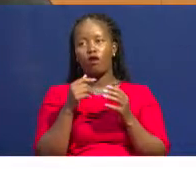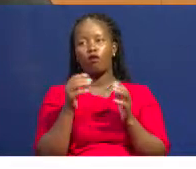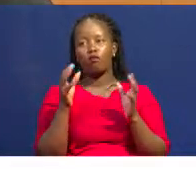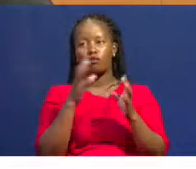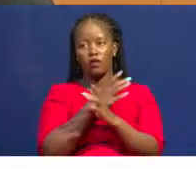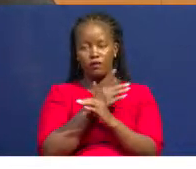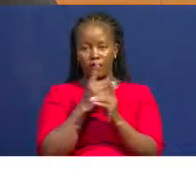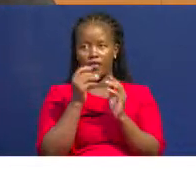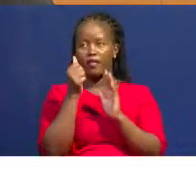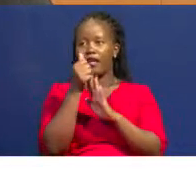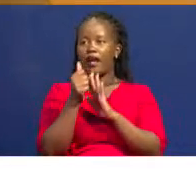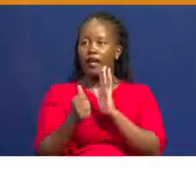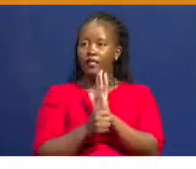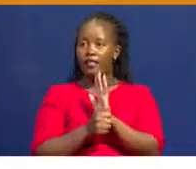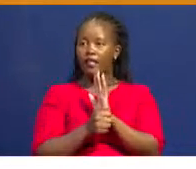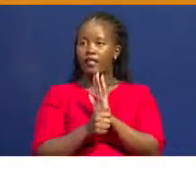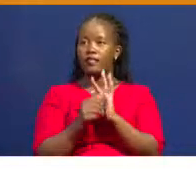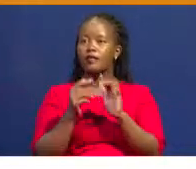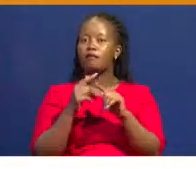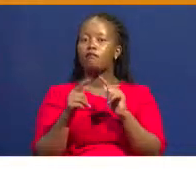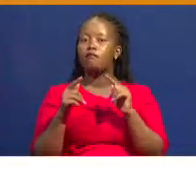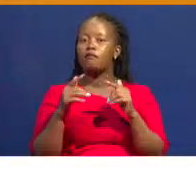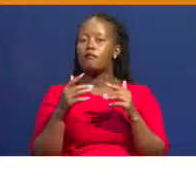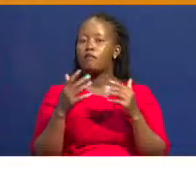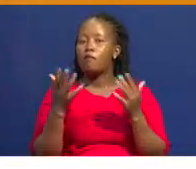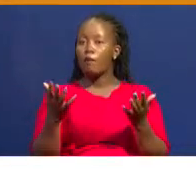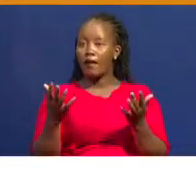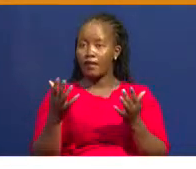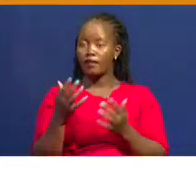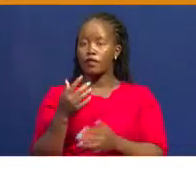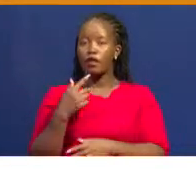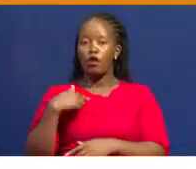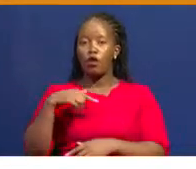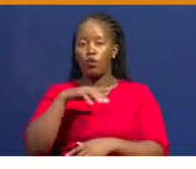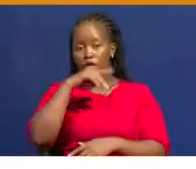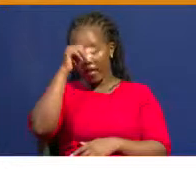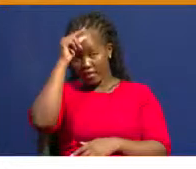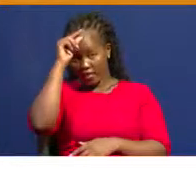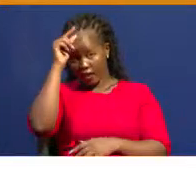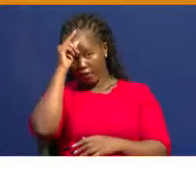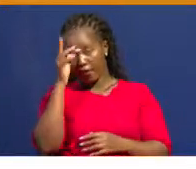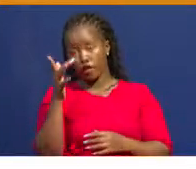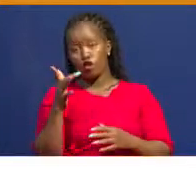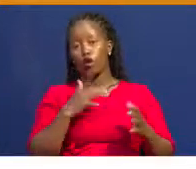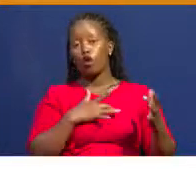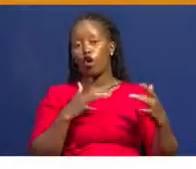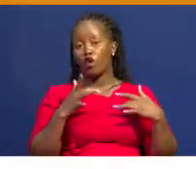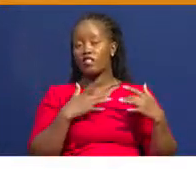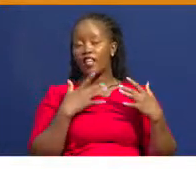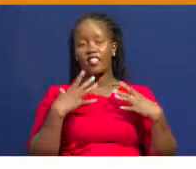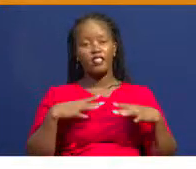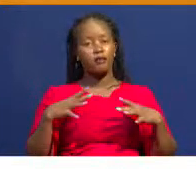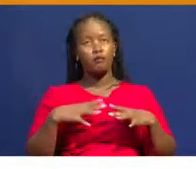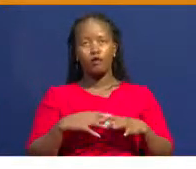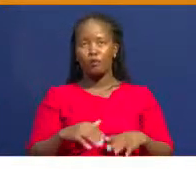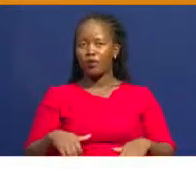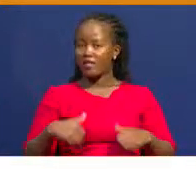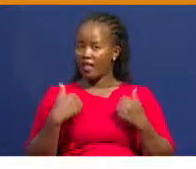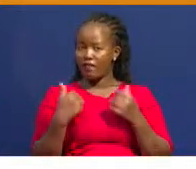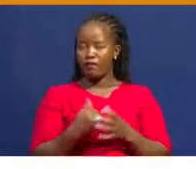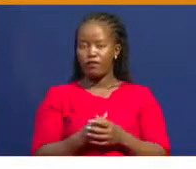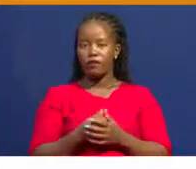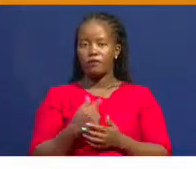But worse, from the government perspective, we are concerned about people's lives. We don't look at it